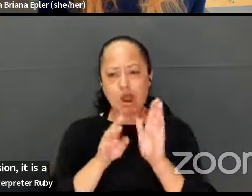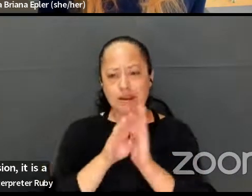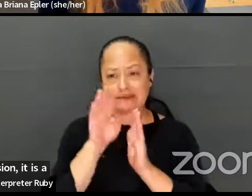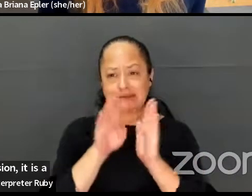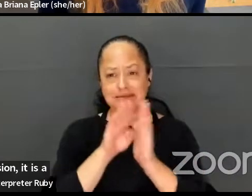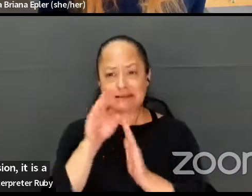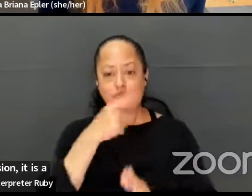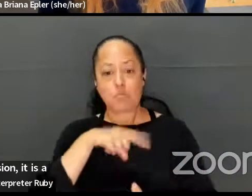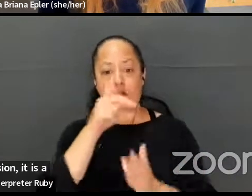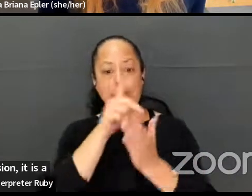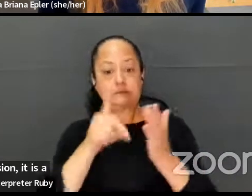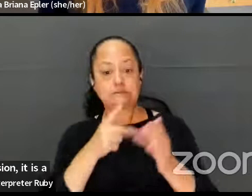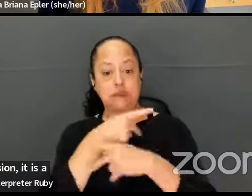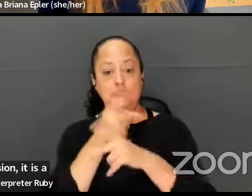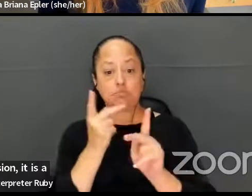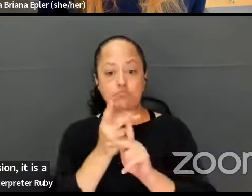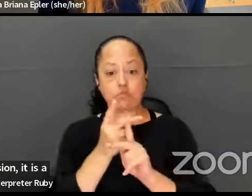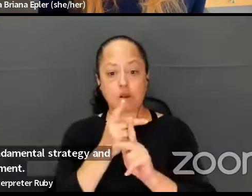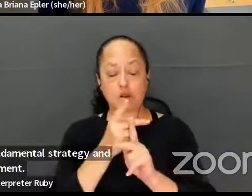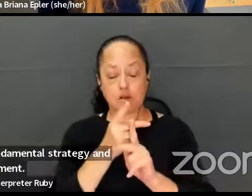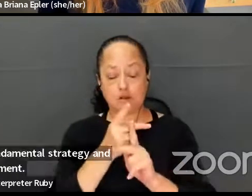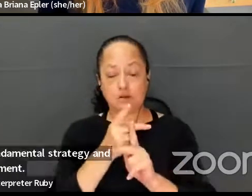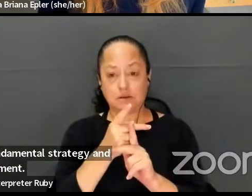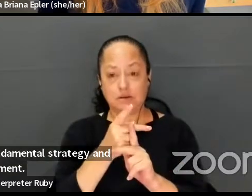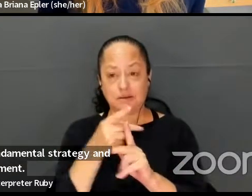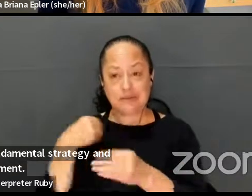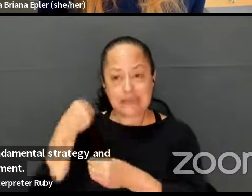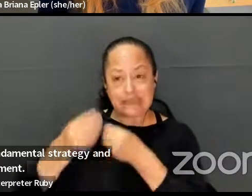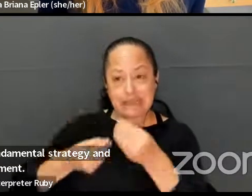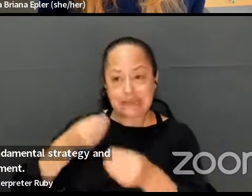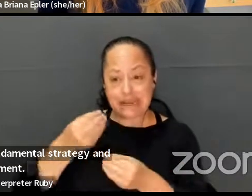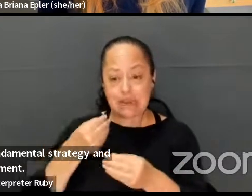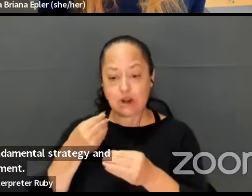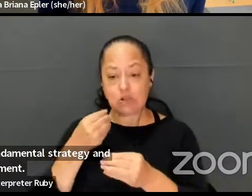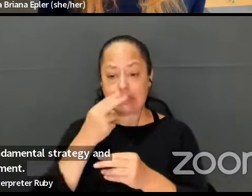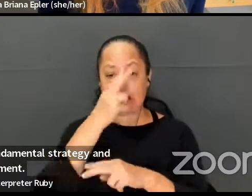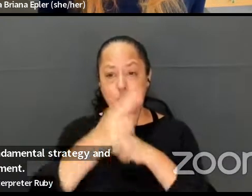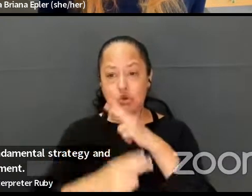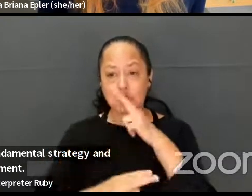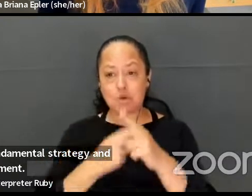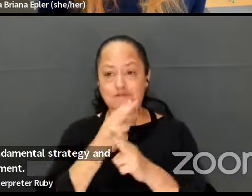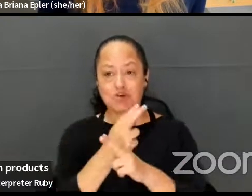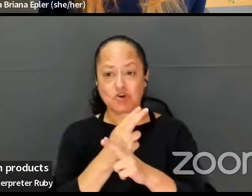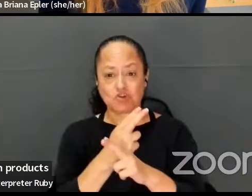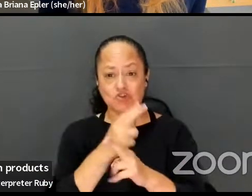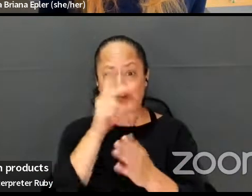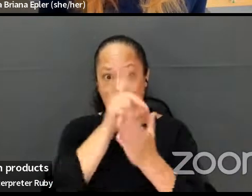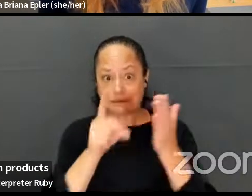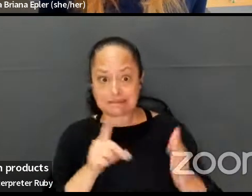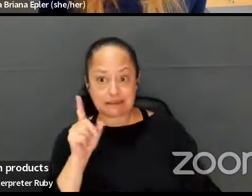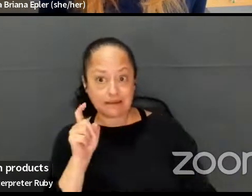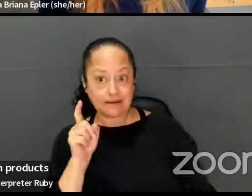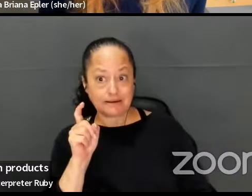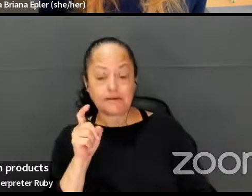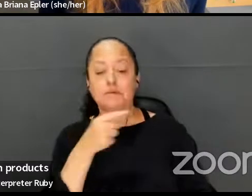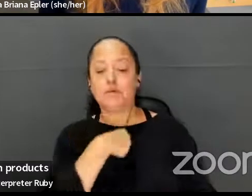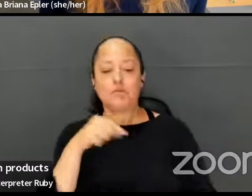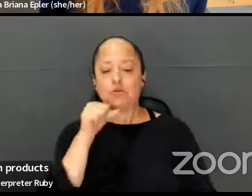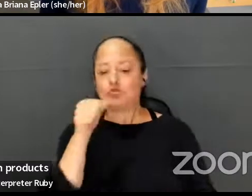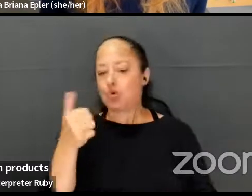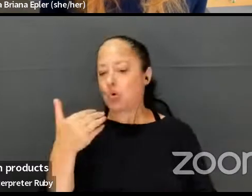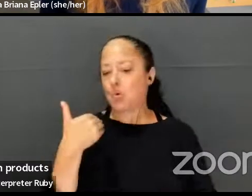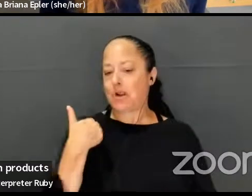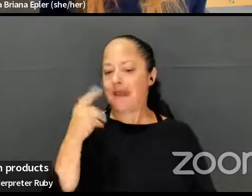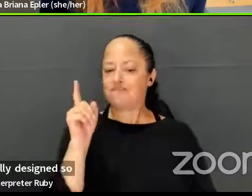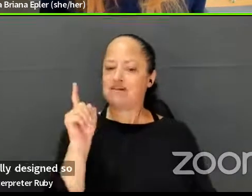going to design products that are inherently universally designed, right? So that we don't have a